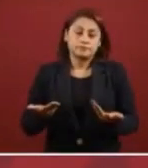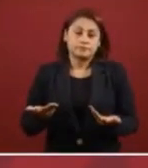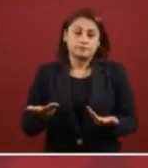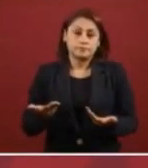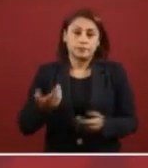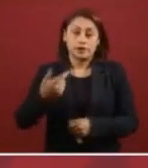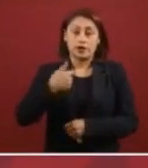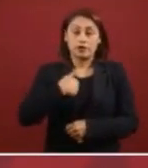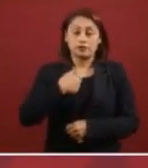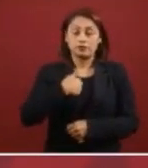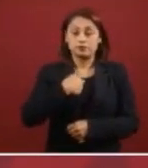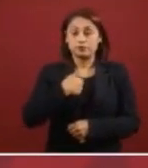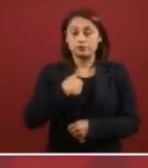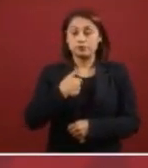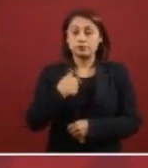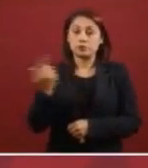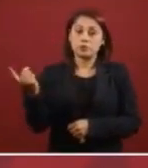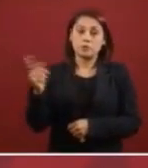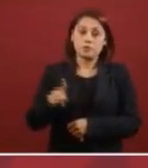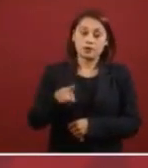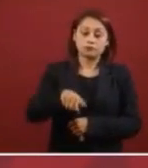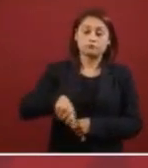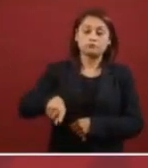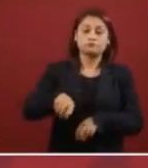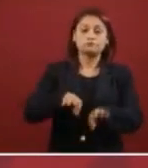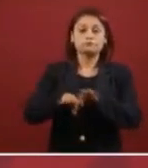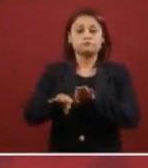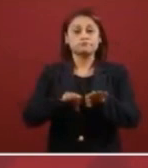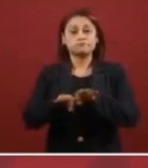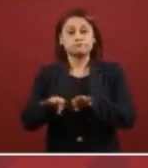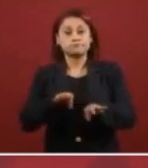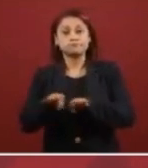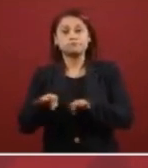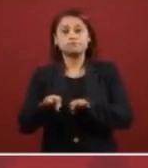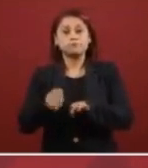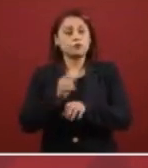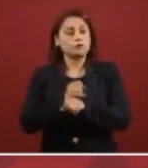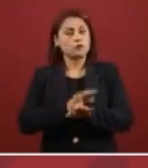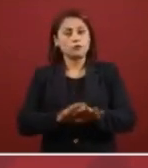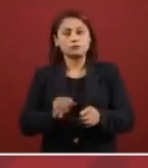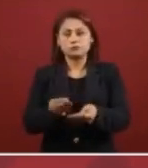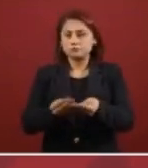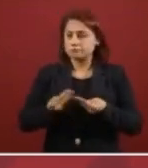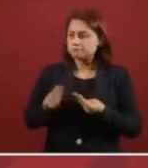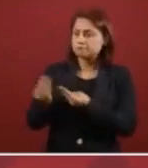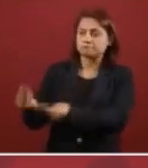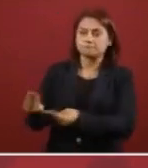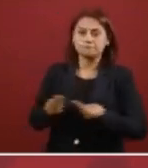the instruction they have, these public servants.